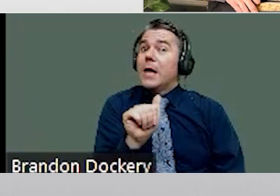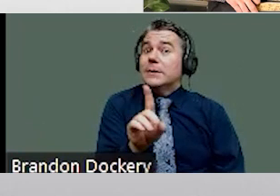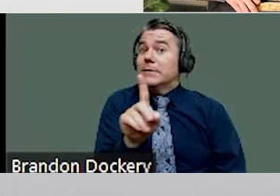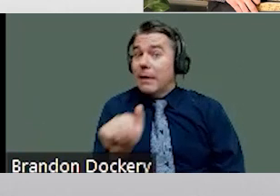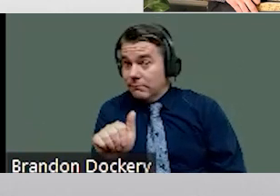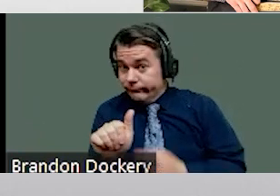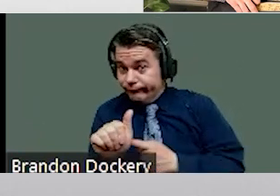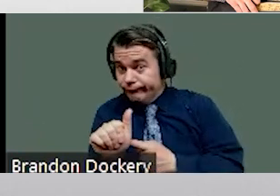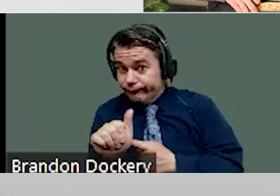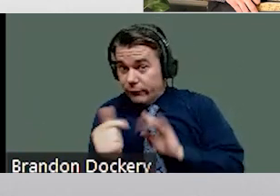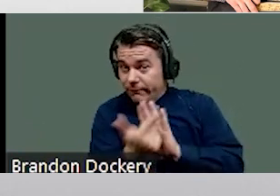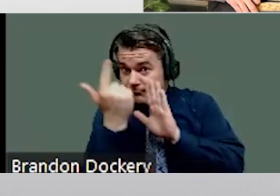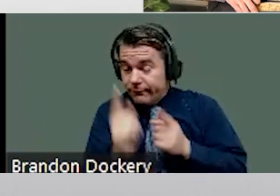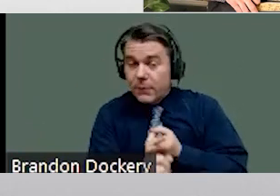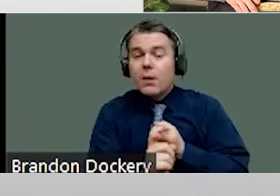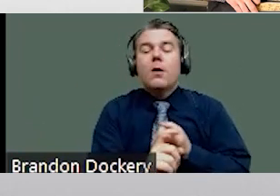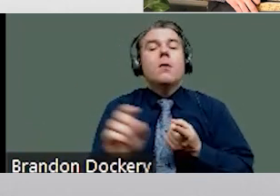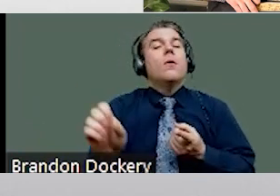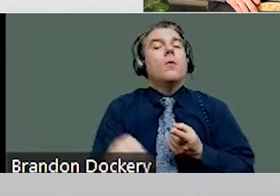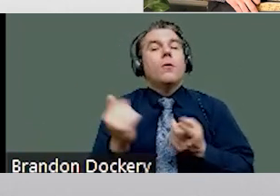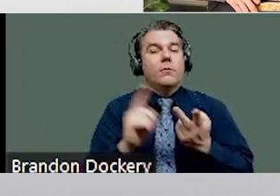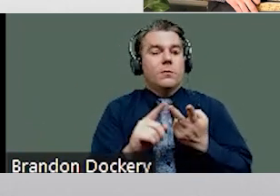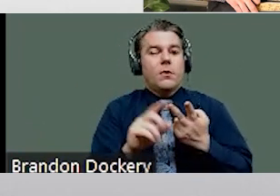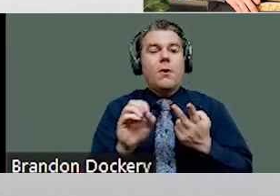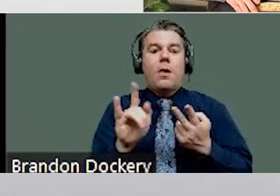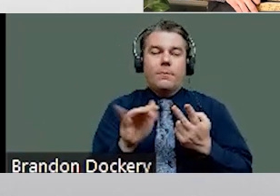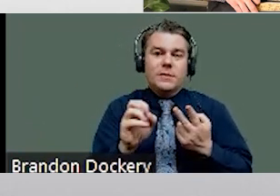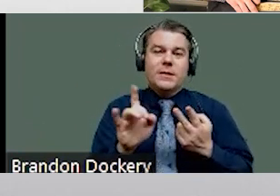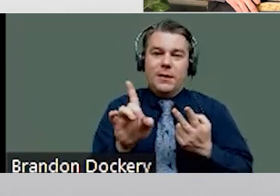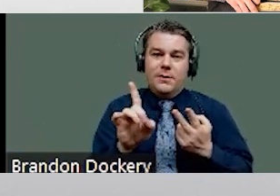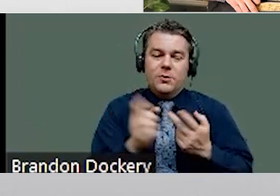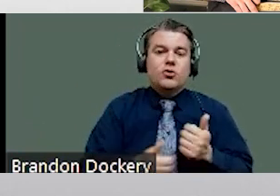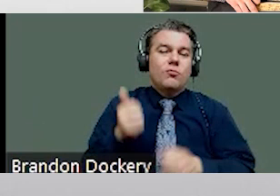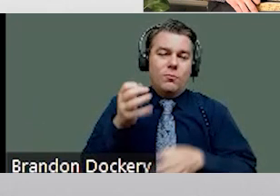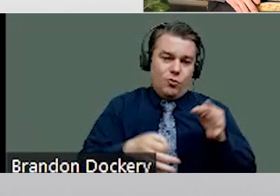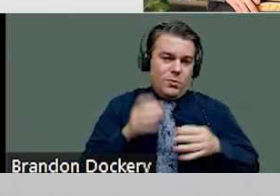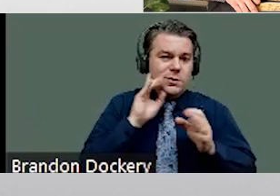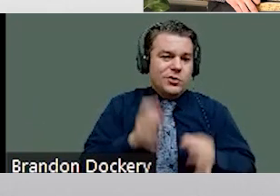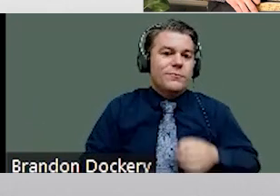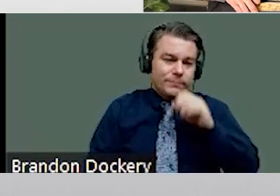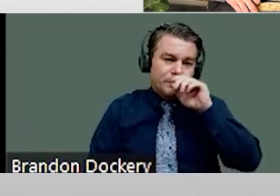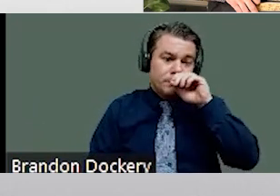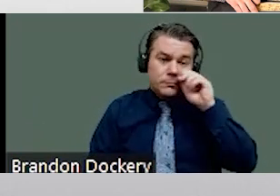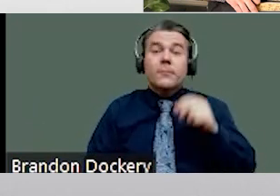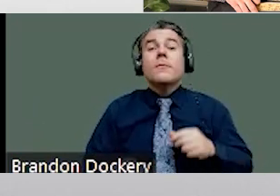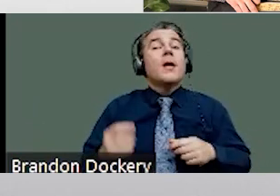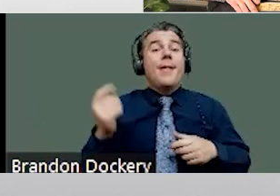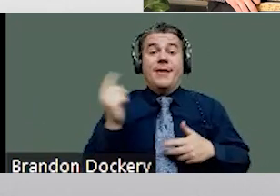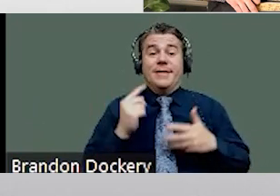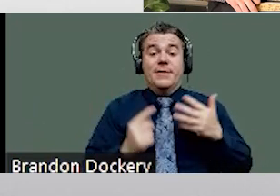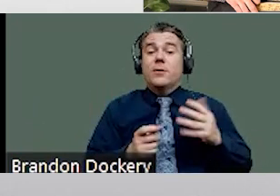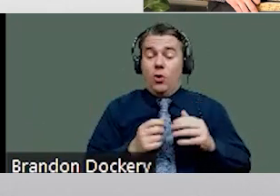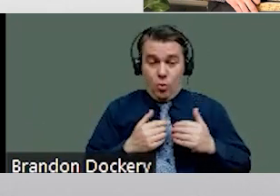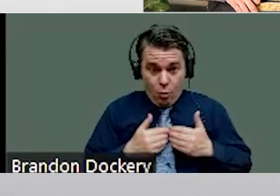the ADA, but the Olmstead Supreme Court decision. These things go on